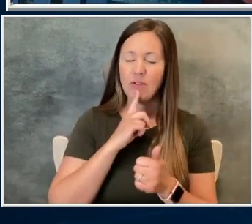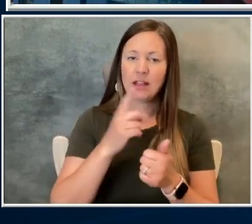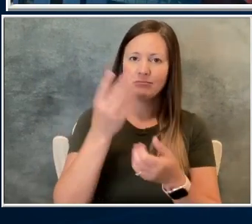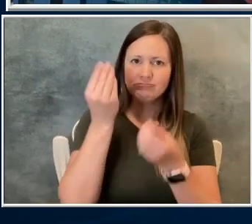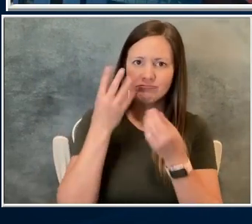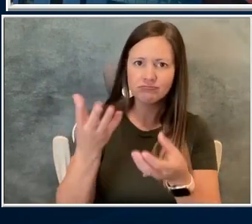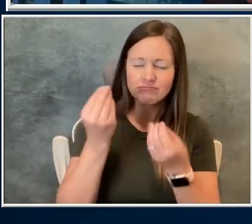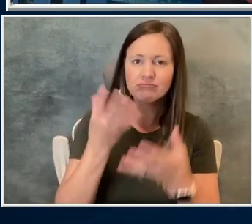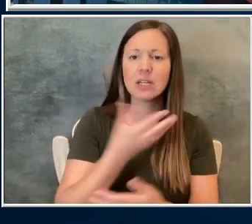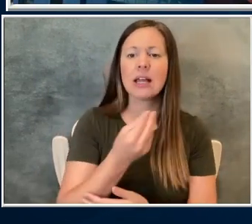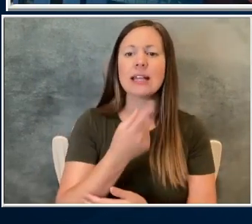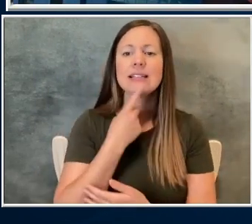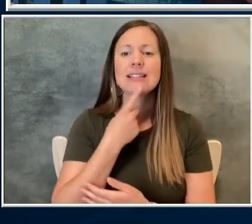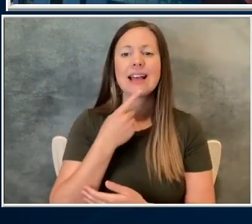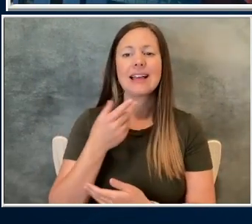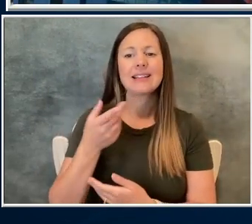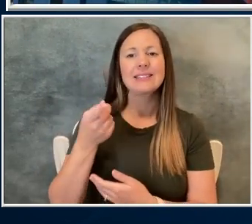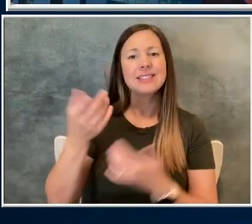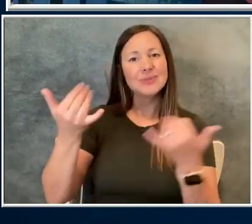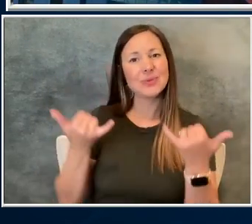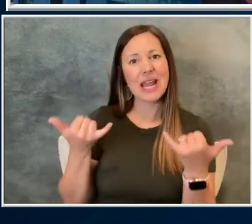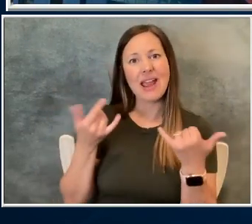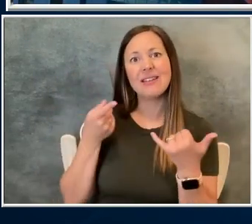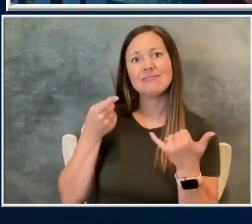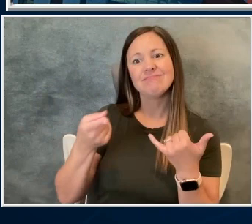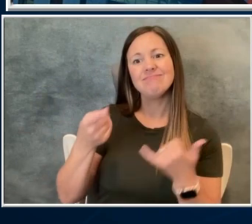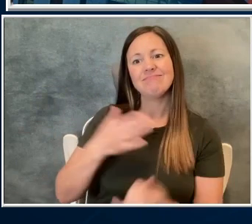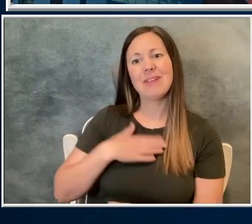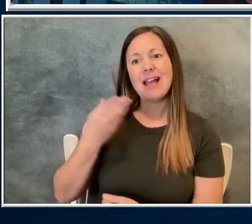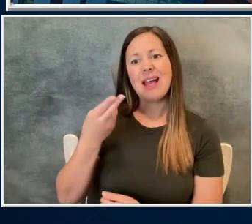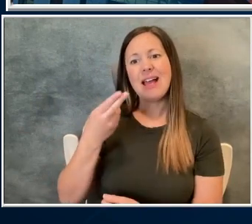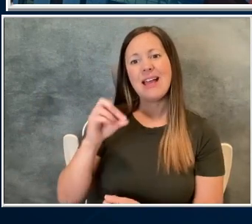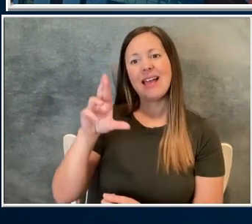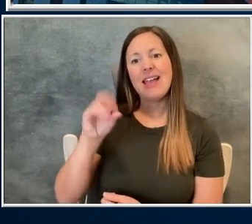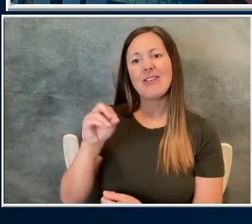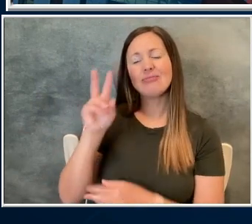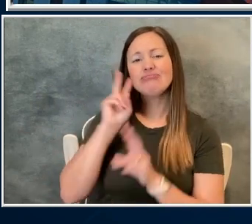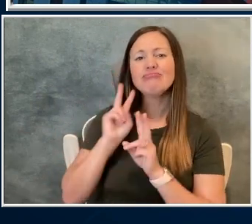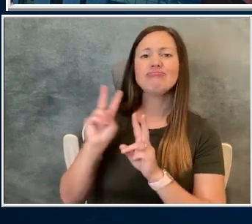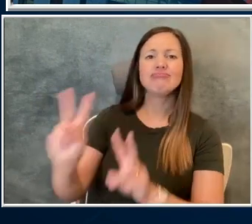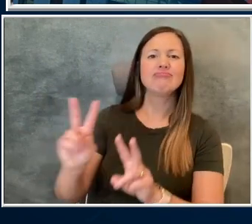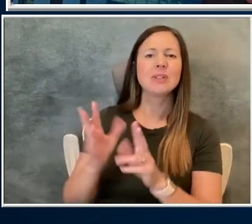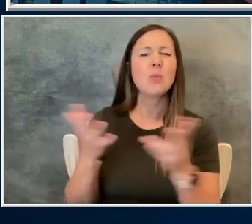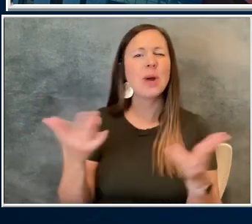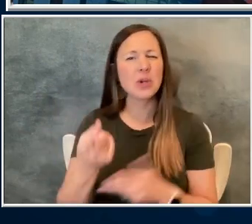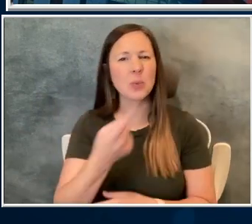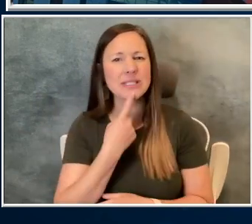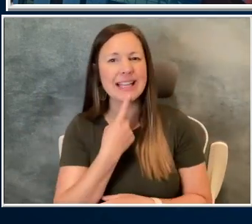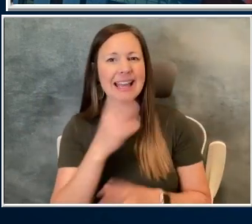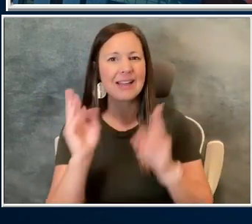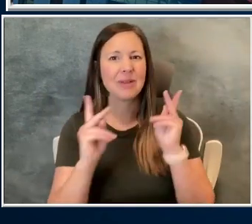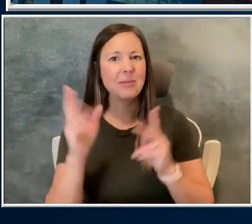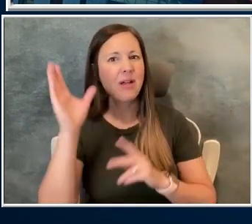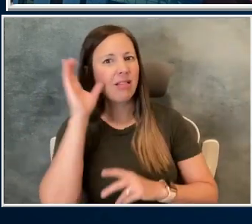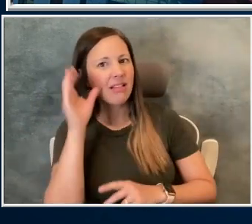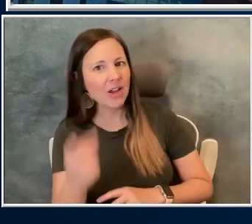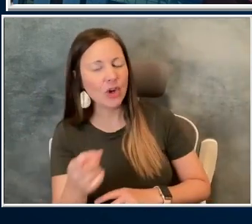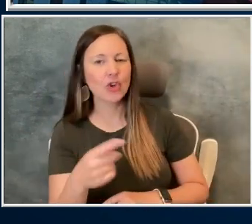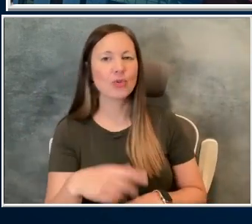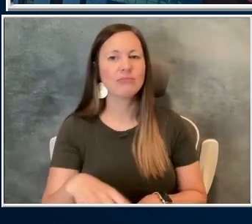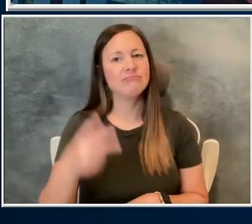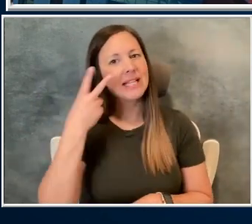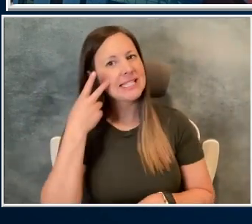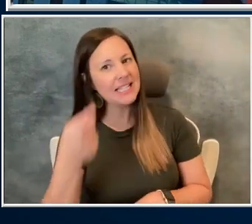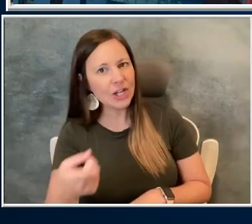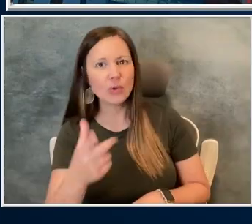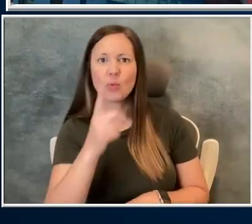our guest today is my hero. So what do you say to people who hear you, who see you, and who you represent?